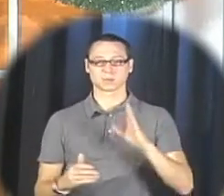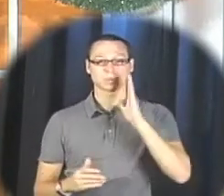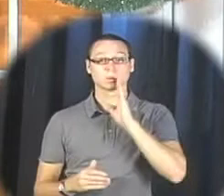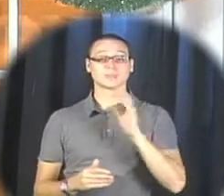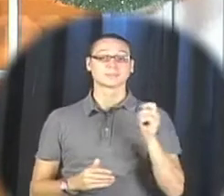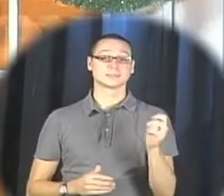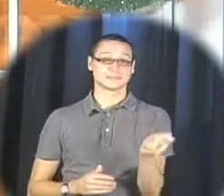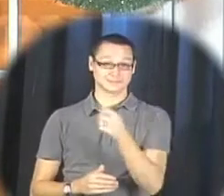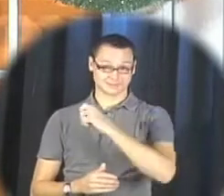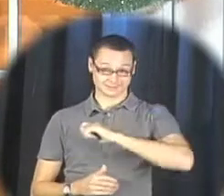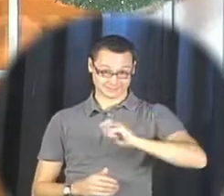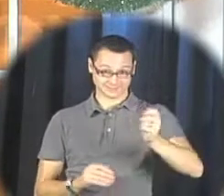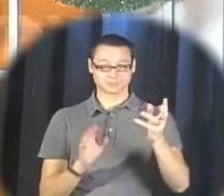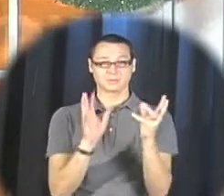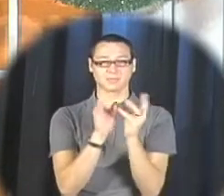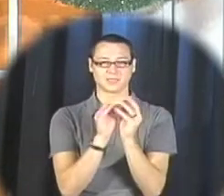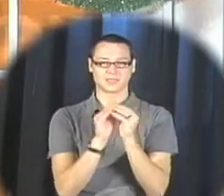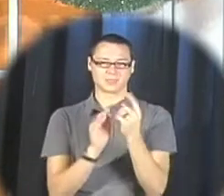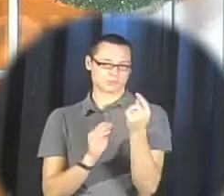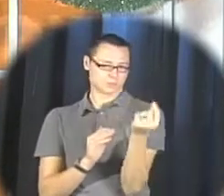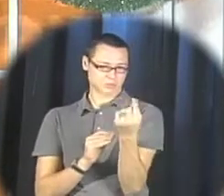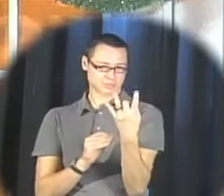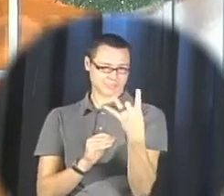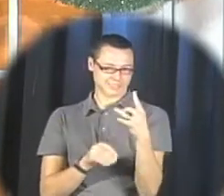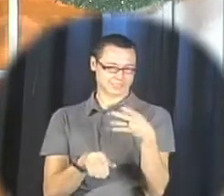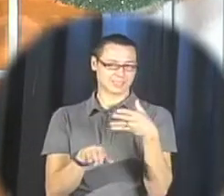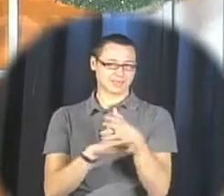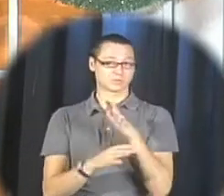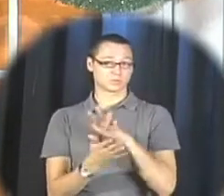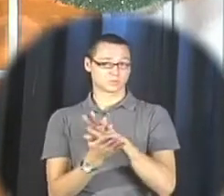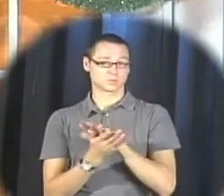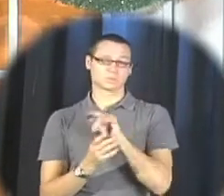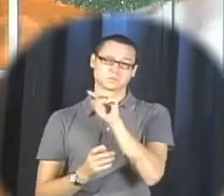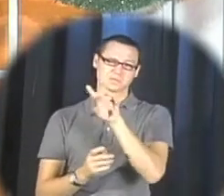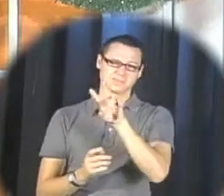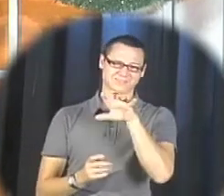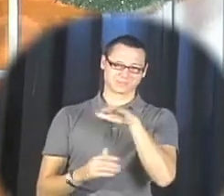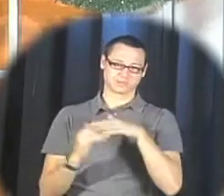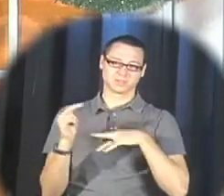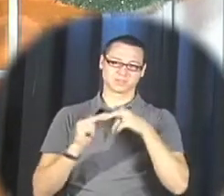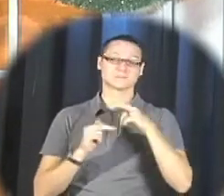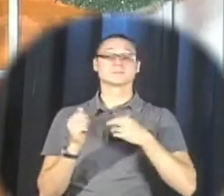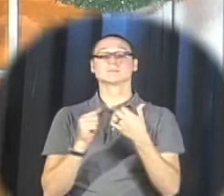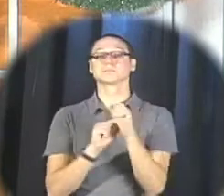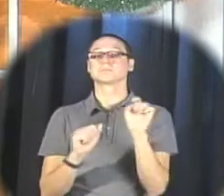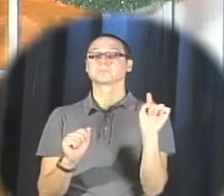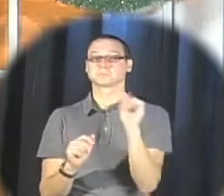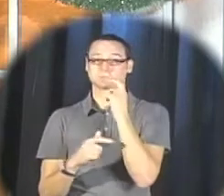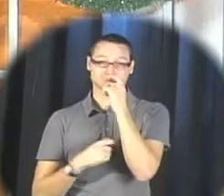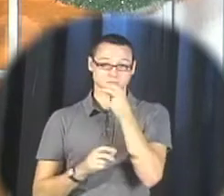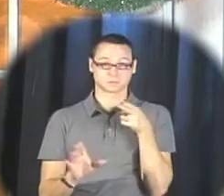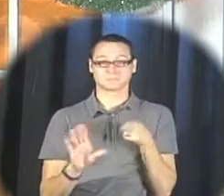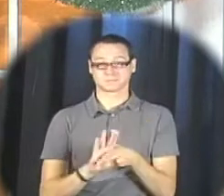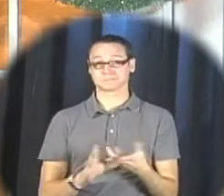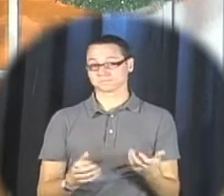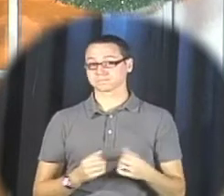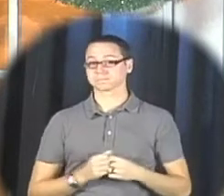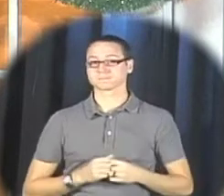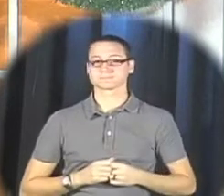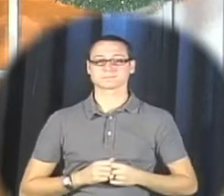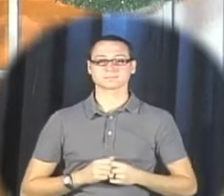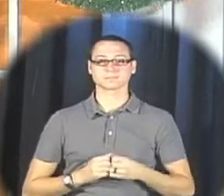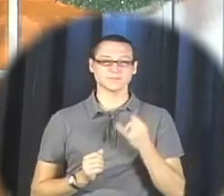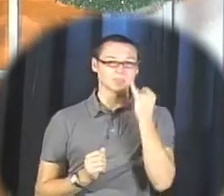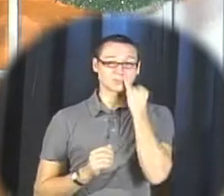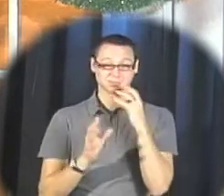school on Tuesday, December 18th in the 700 building classroom for any student who is interested in trying out for the tennis team. If you